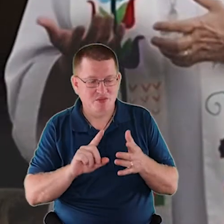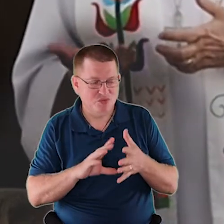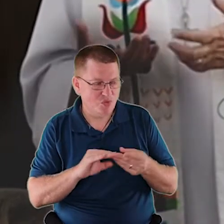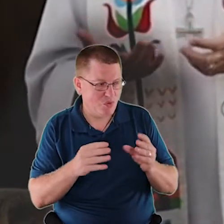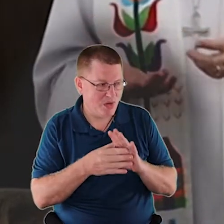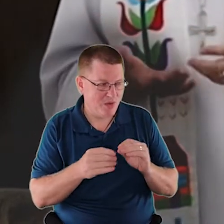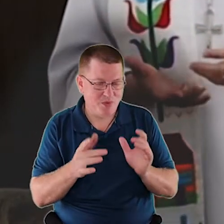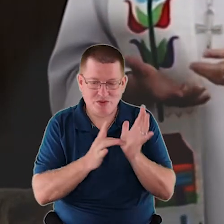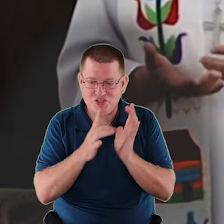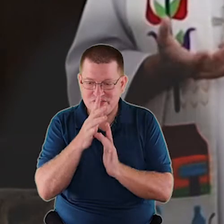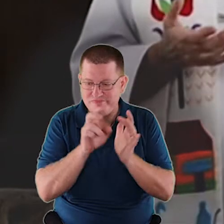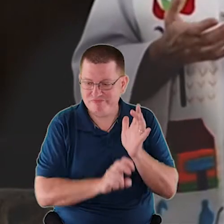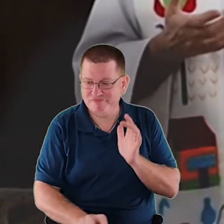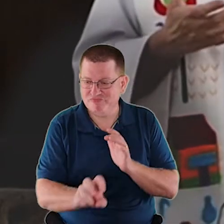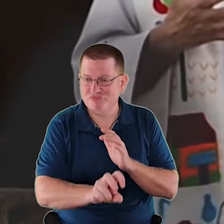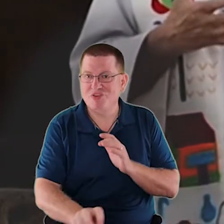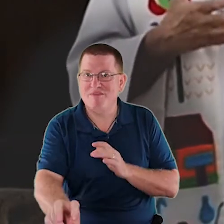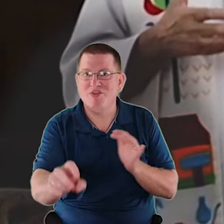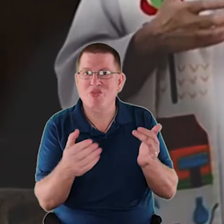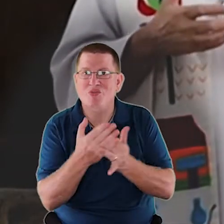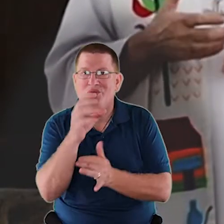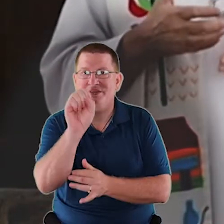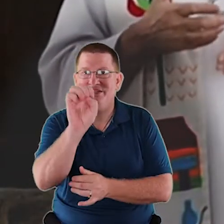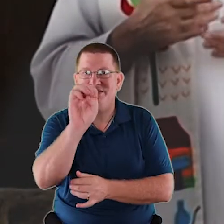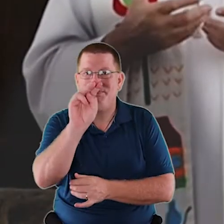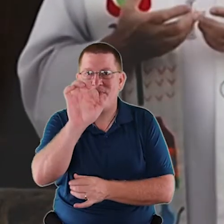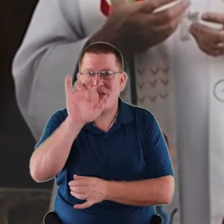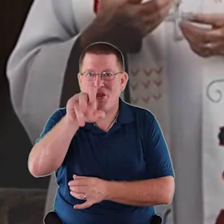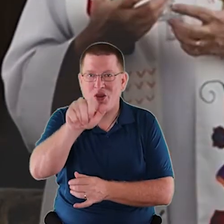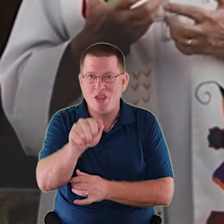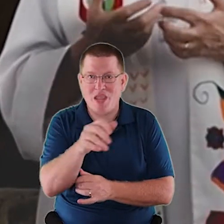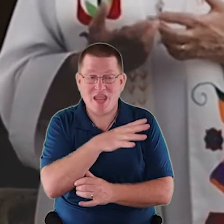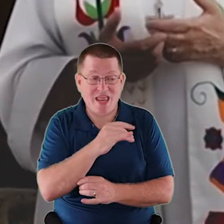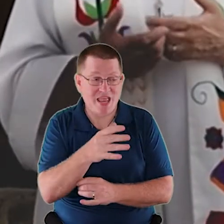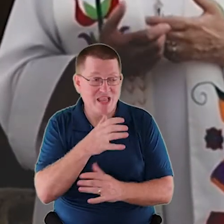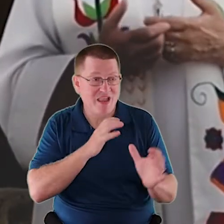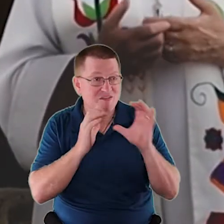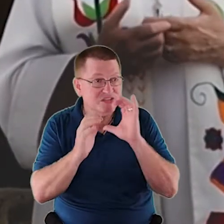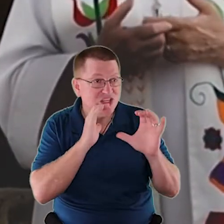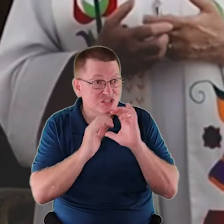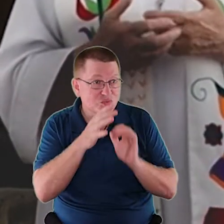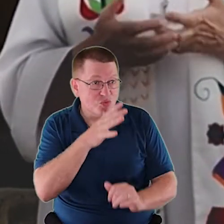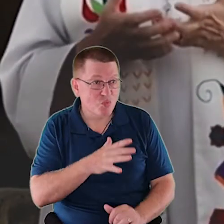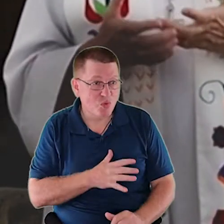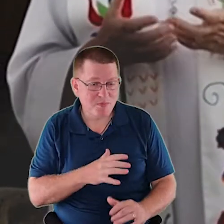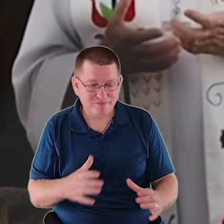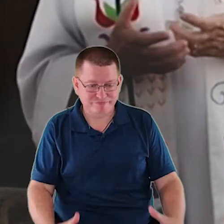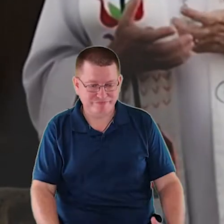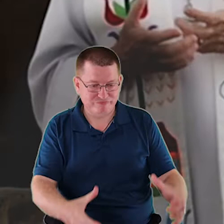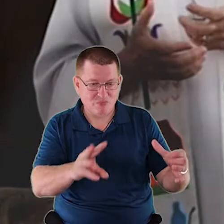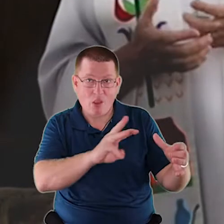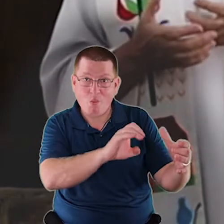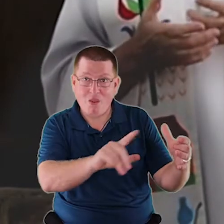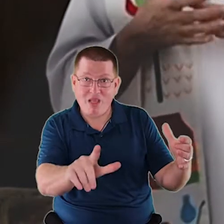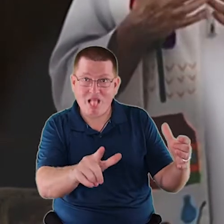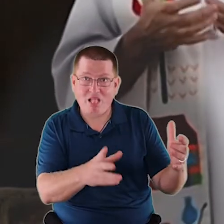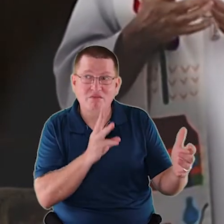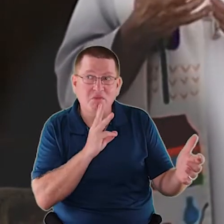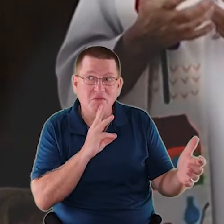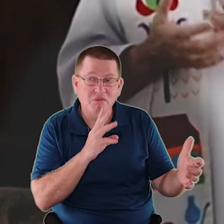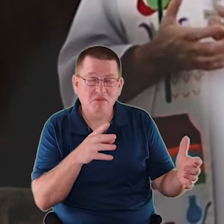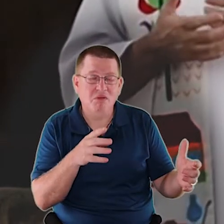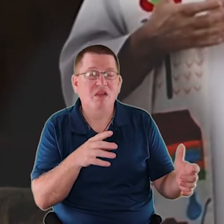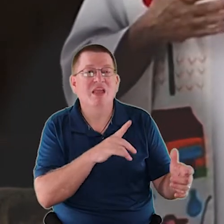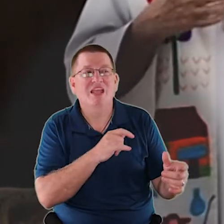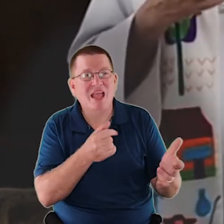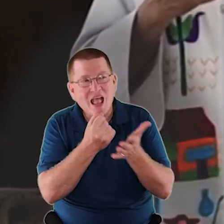Jesus travels through Samaria and has a conversation with a woman at a well. He helps her understand that by listening